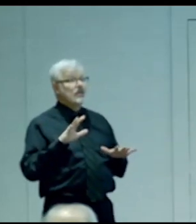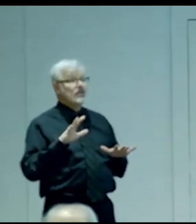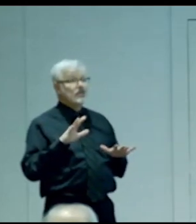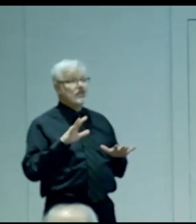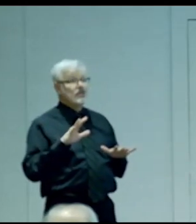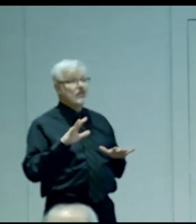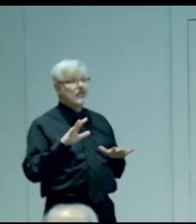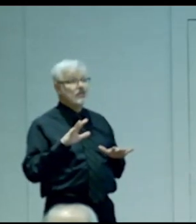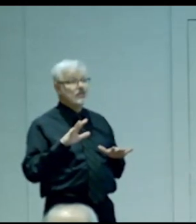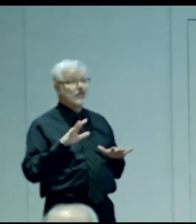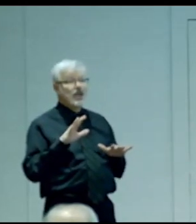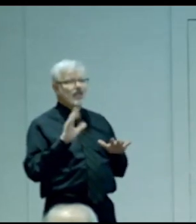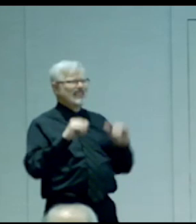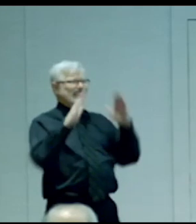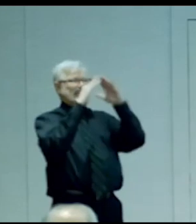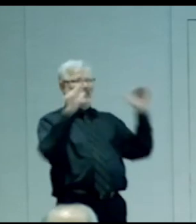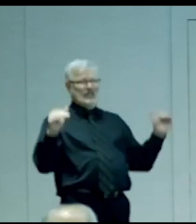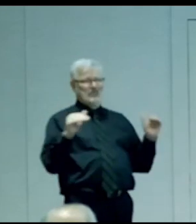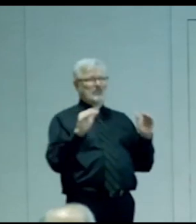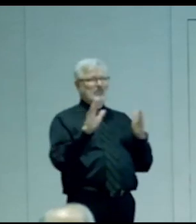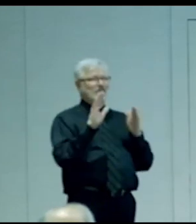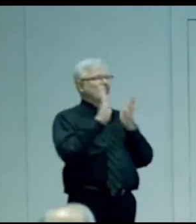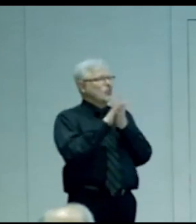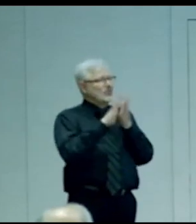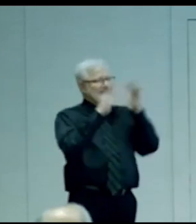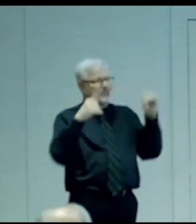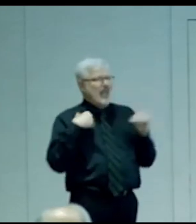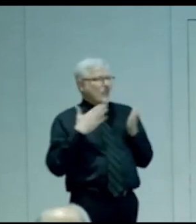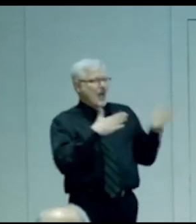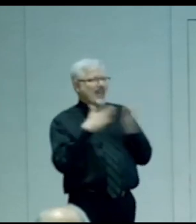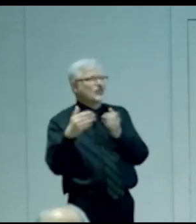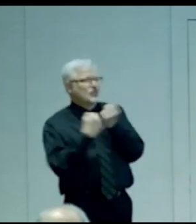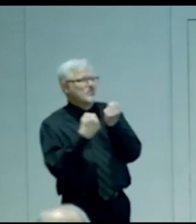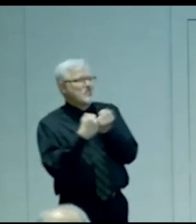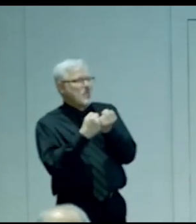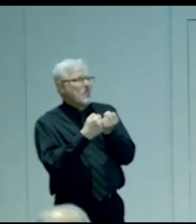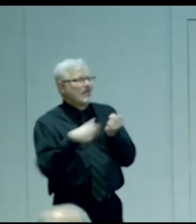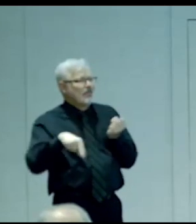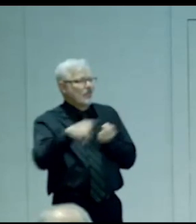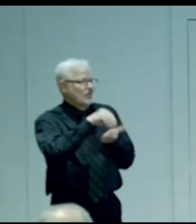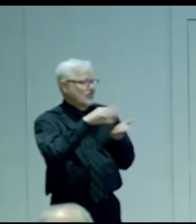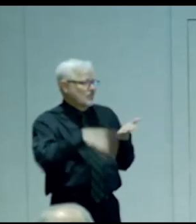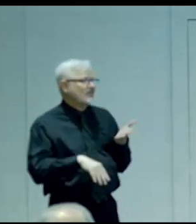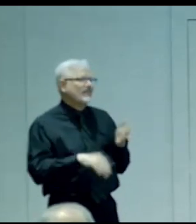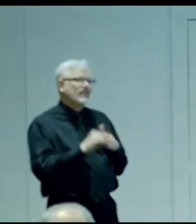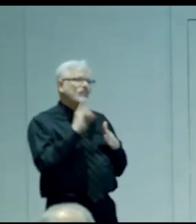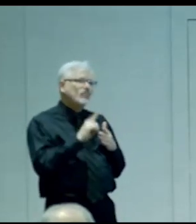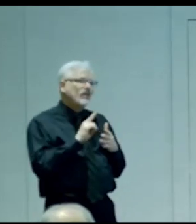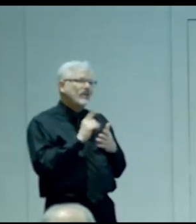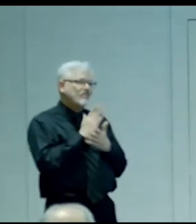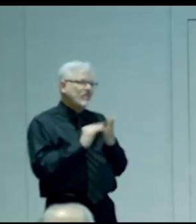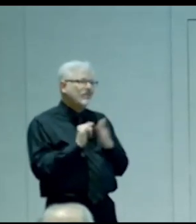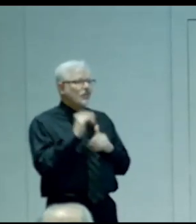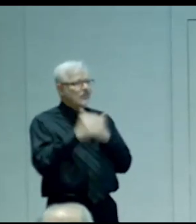the system level, the support schooling. Those are all components of the process of schooling. And these